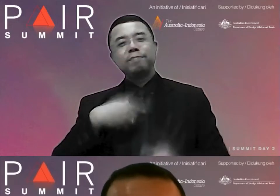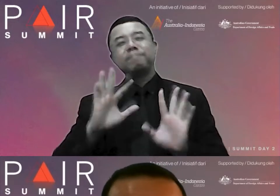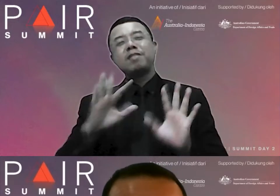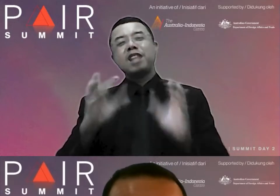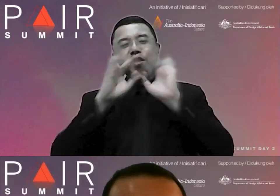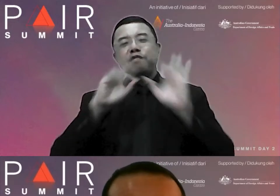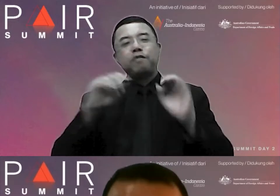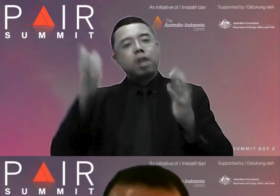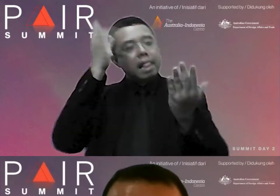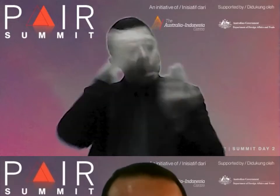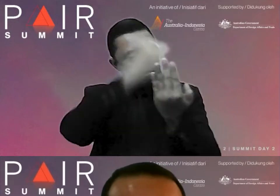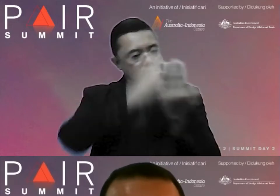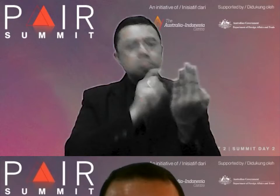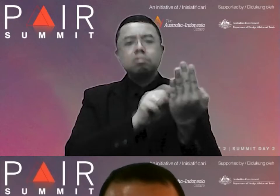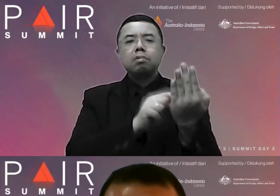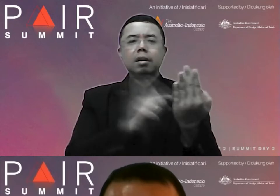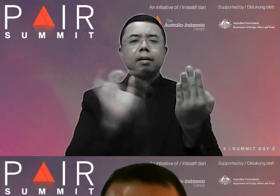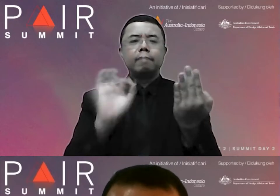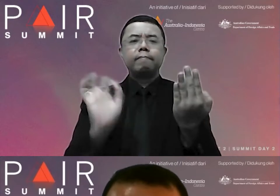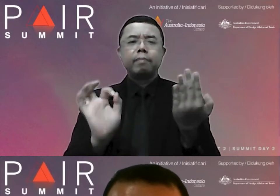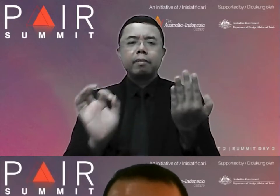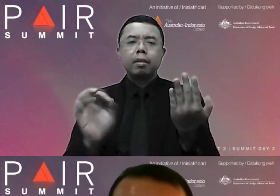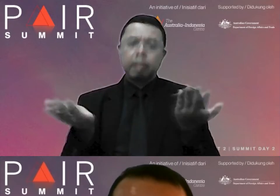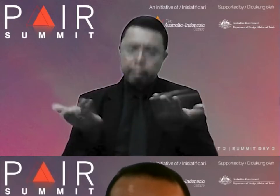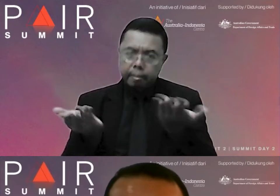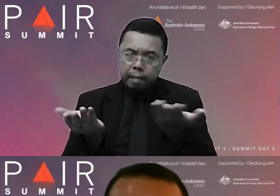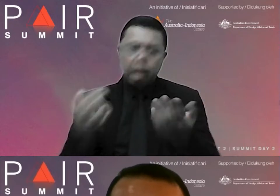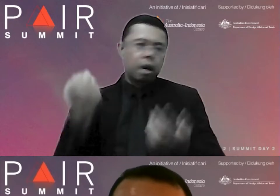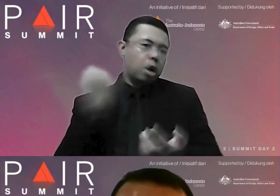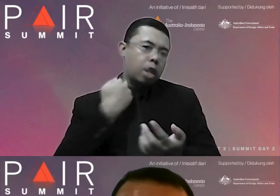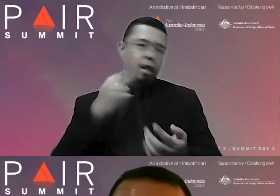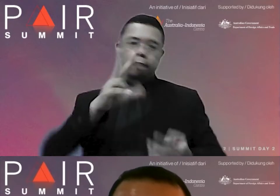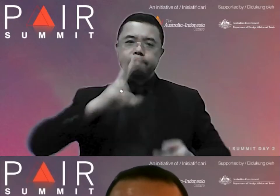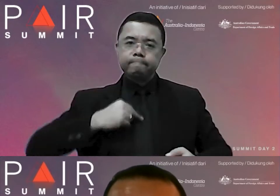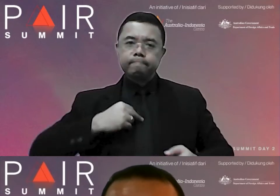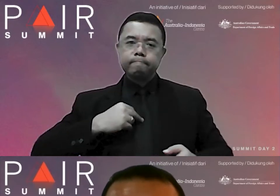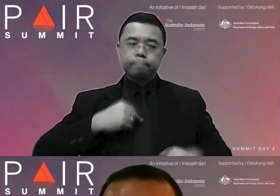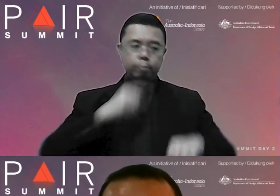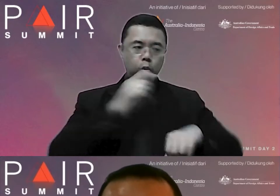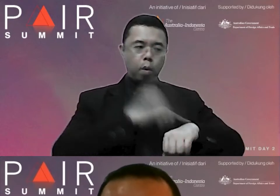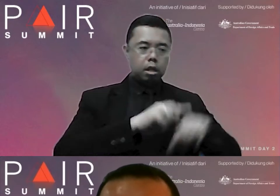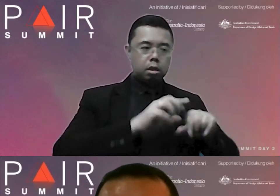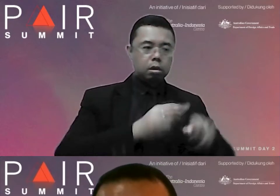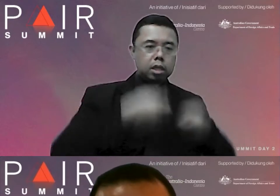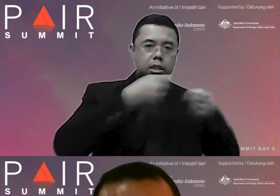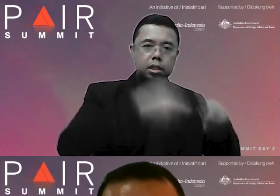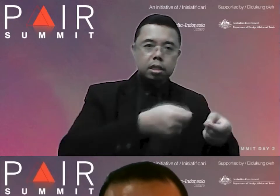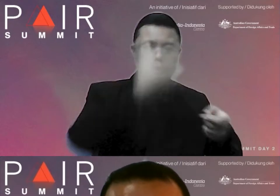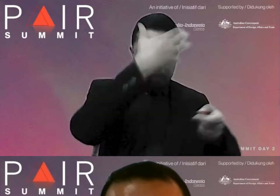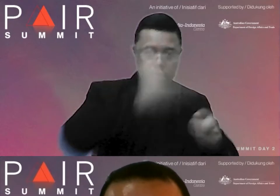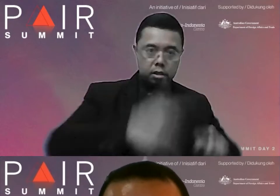get infection. We don't know that the doctor get infection, but where, because this is very important. We want to do preventive measure in the